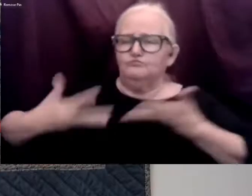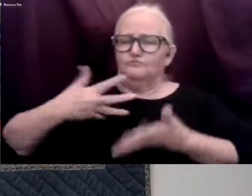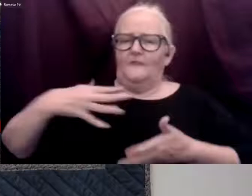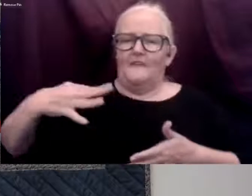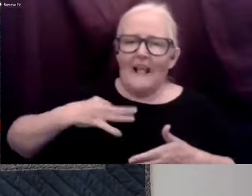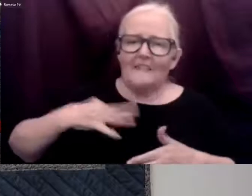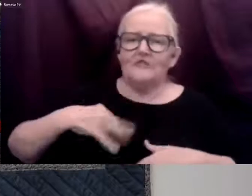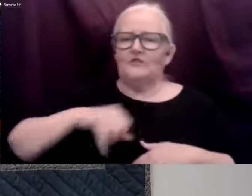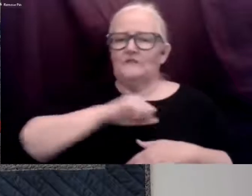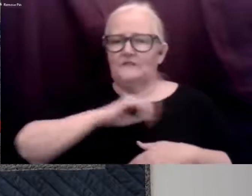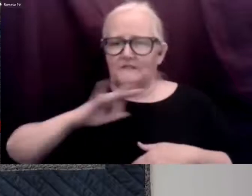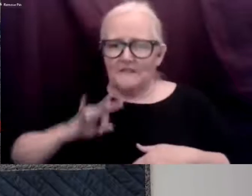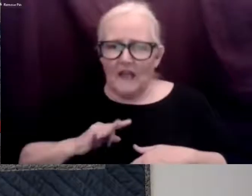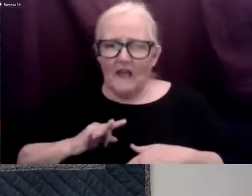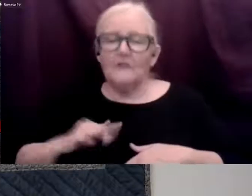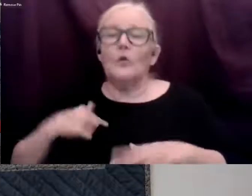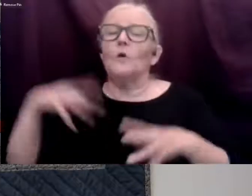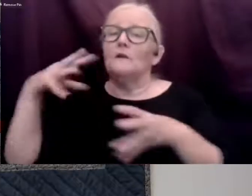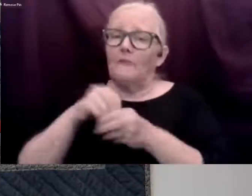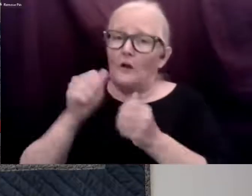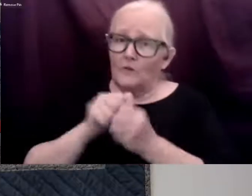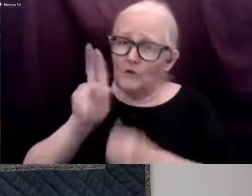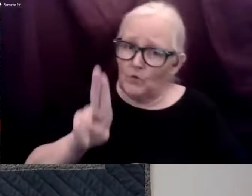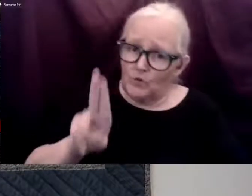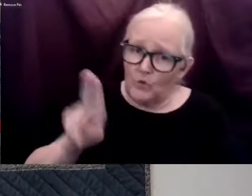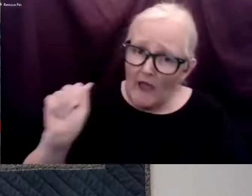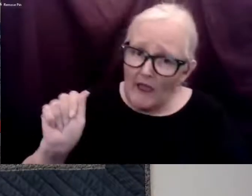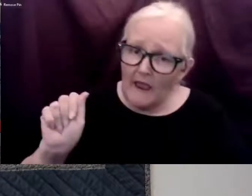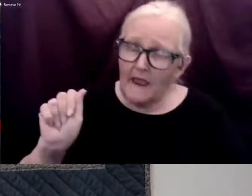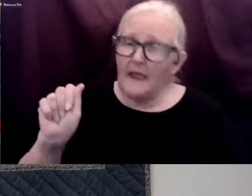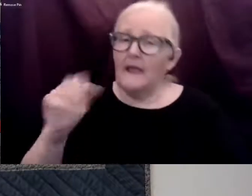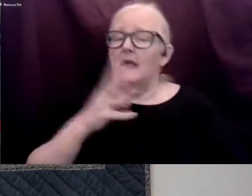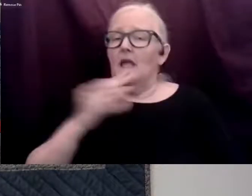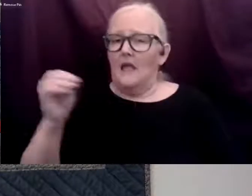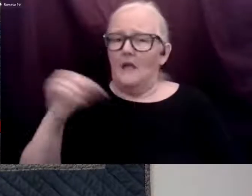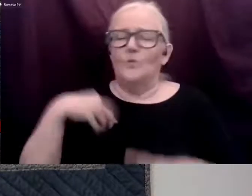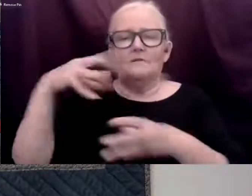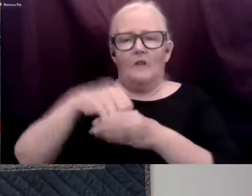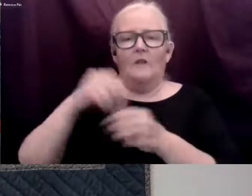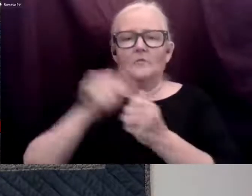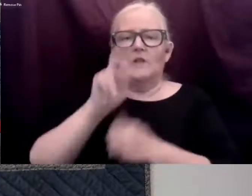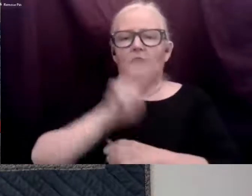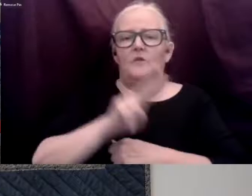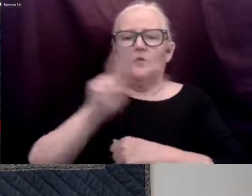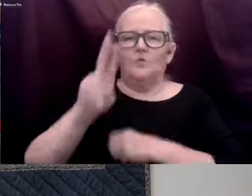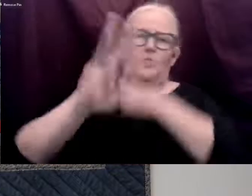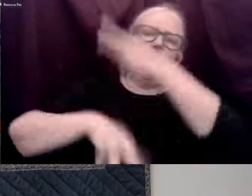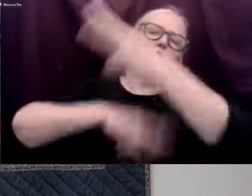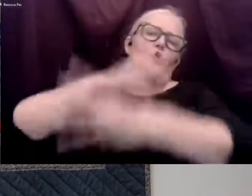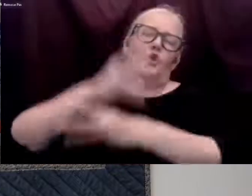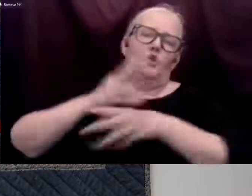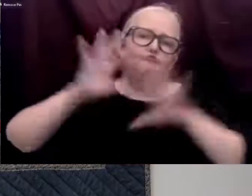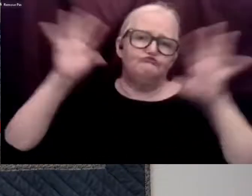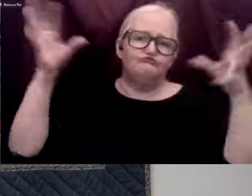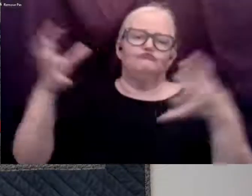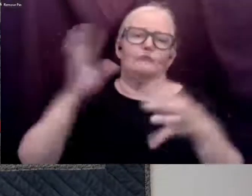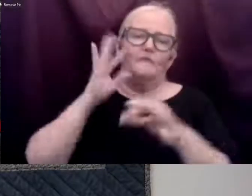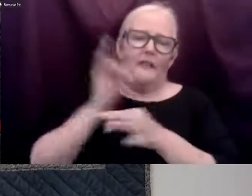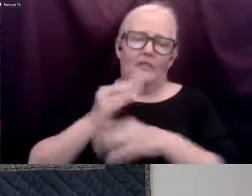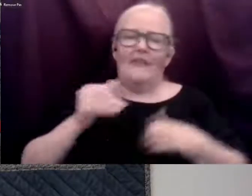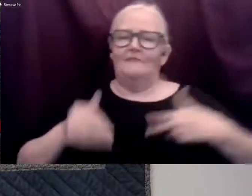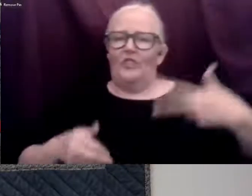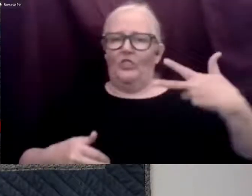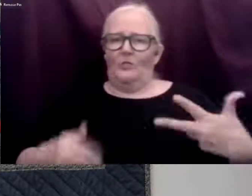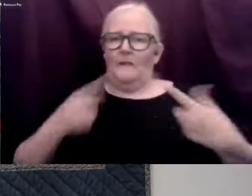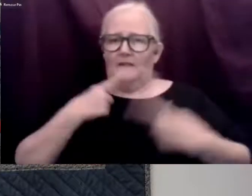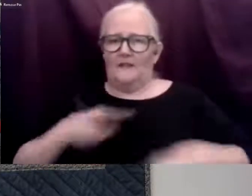Unitarian Universalist Association, and a part of the global UU faith. Today we have 3 announcements. Our first announcement is